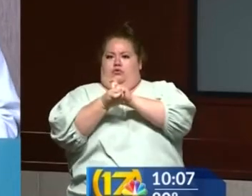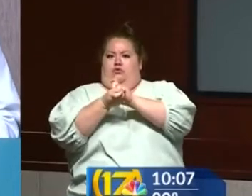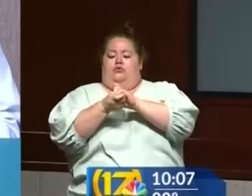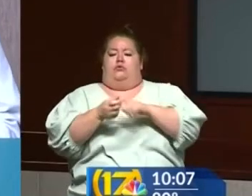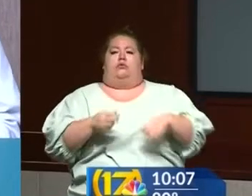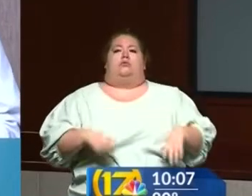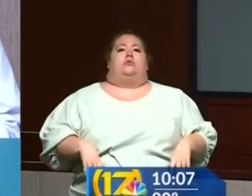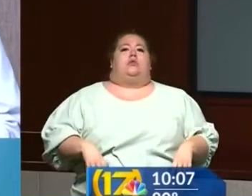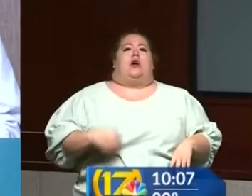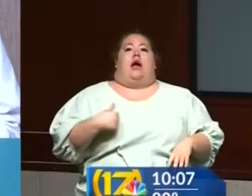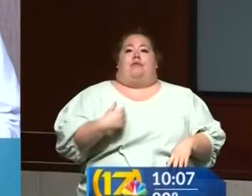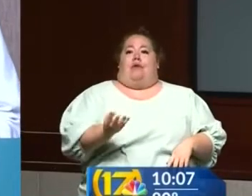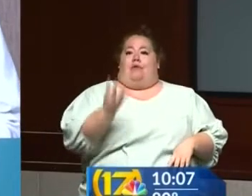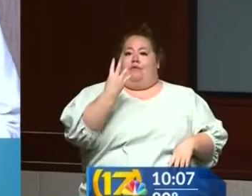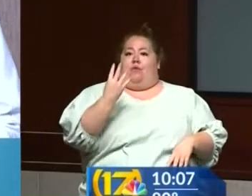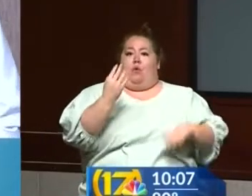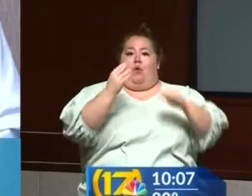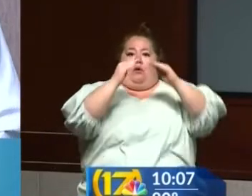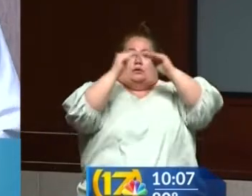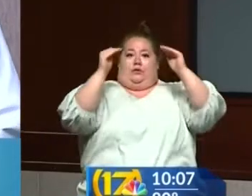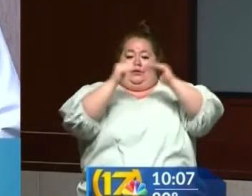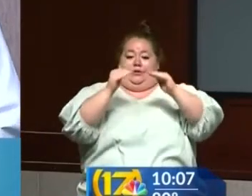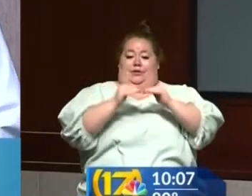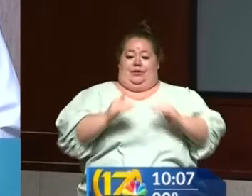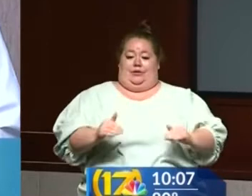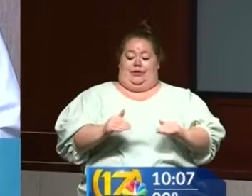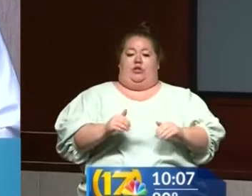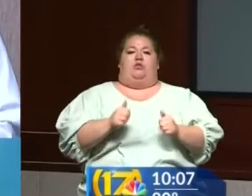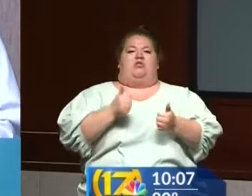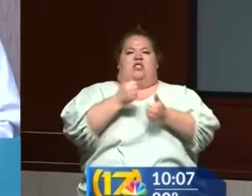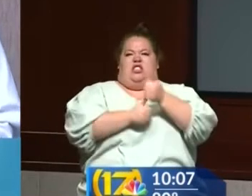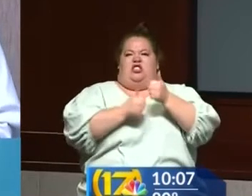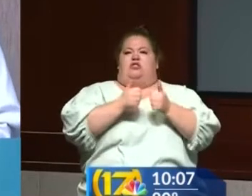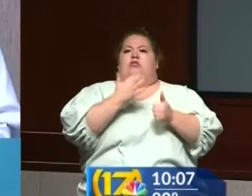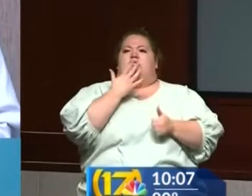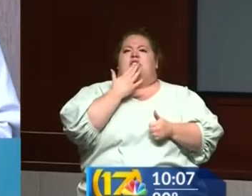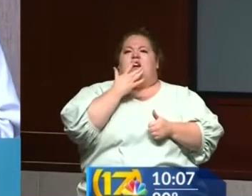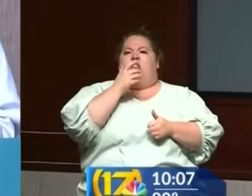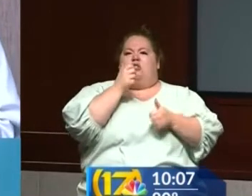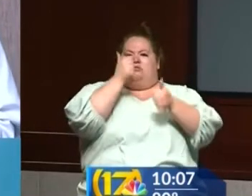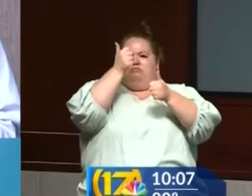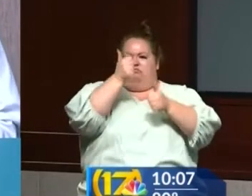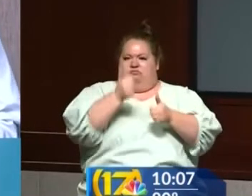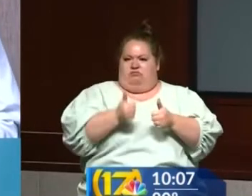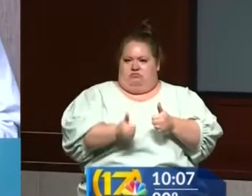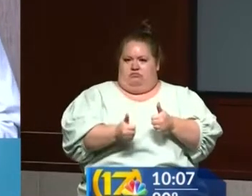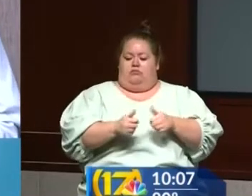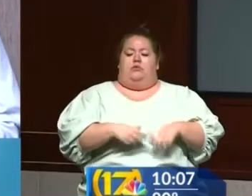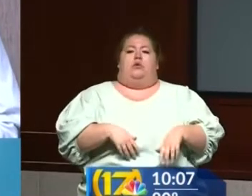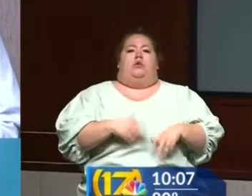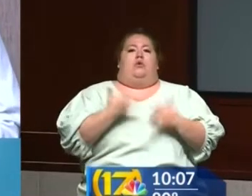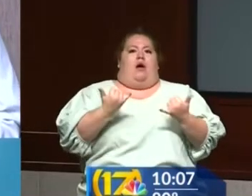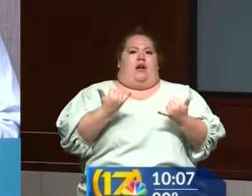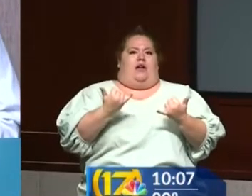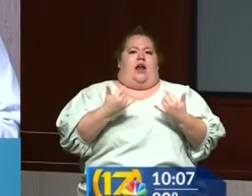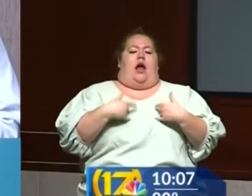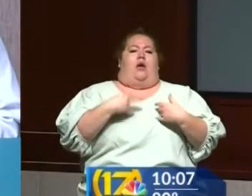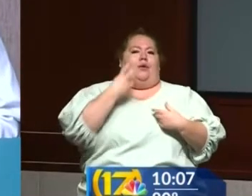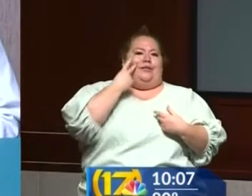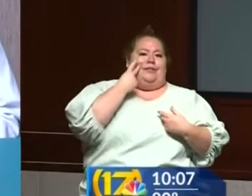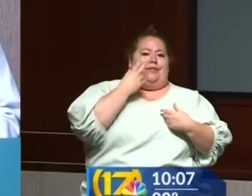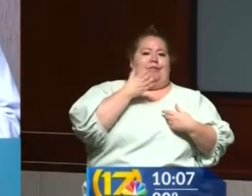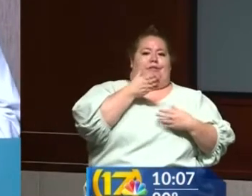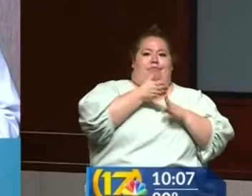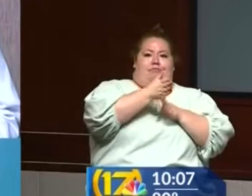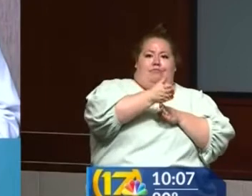four different tiers with corresponding colors. The state is measuring case rate and percent positivity